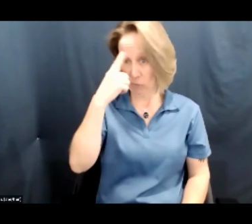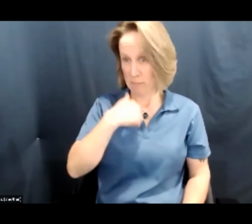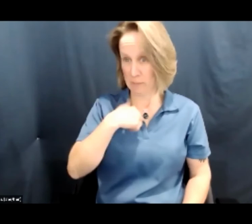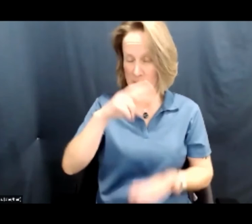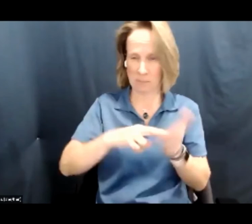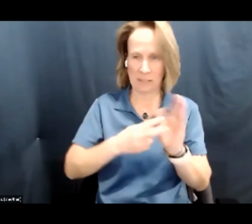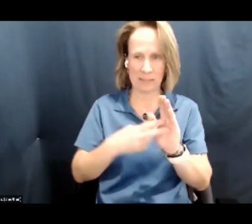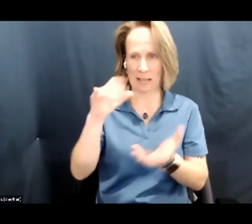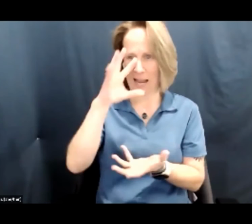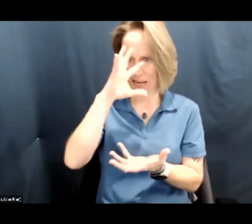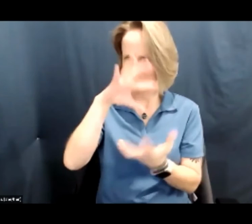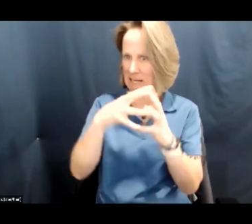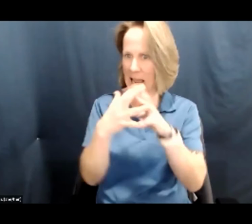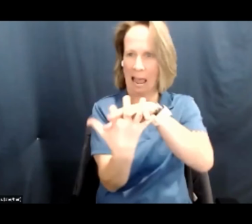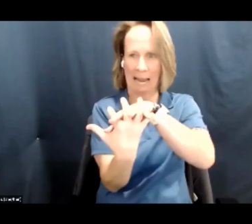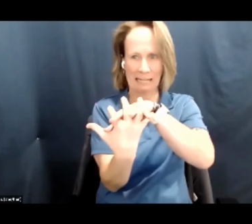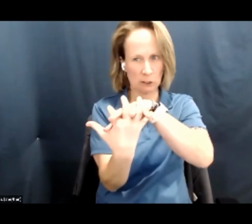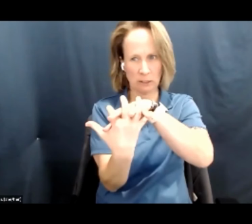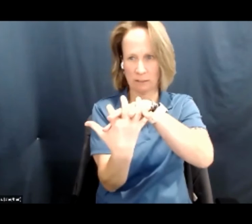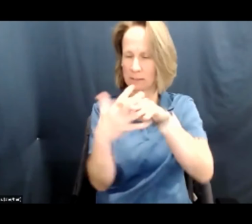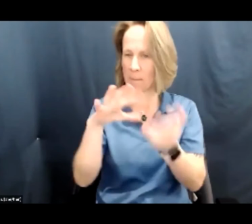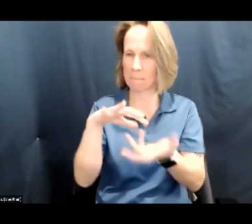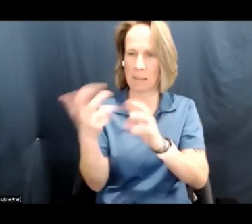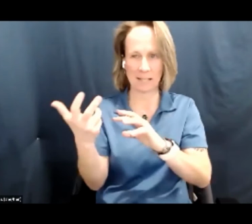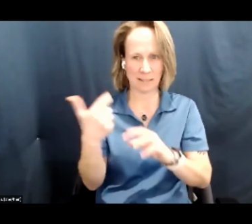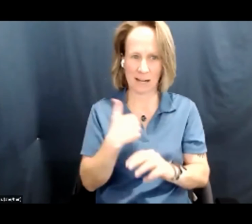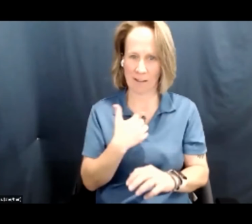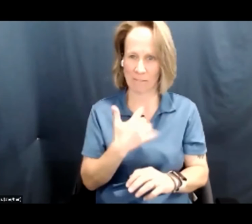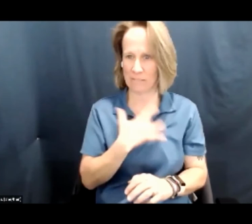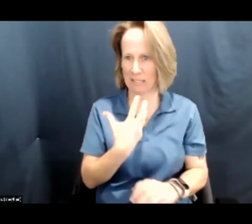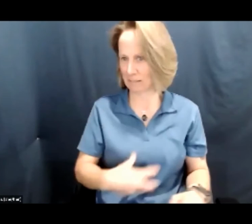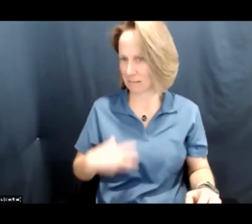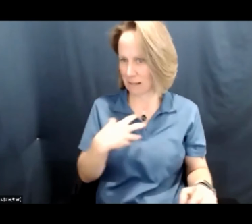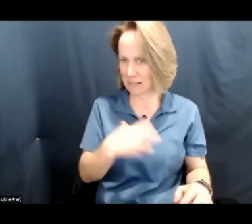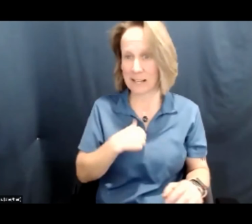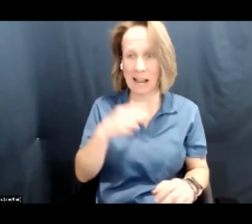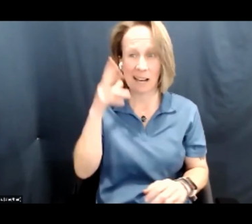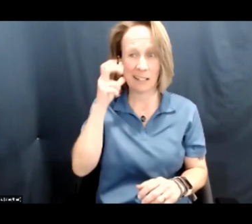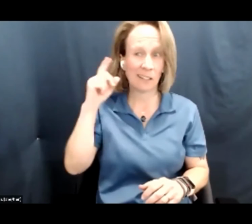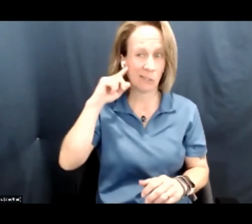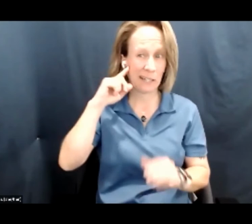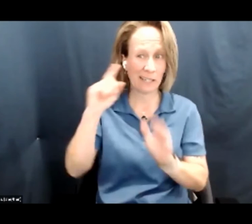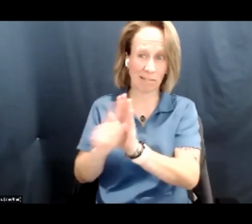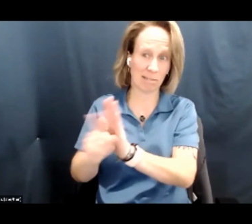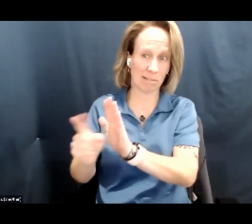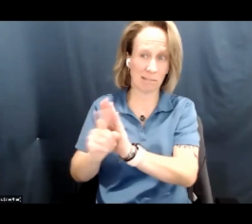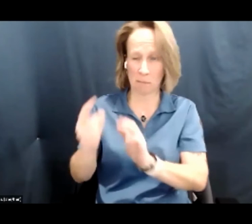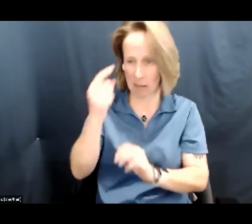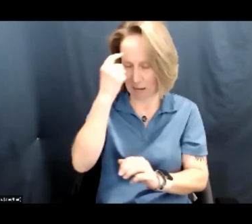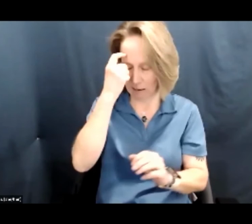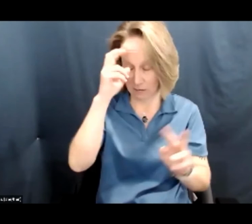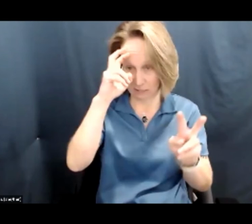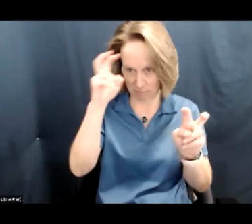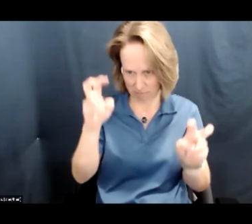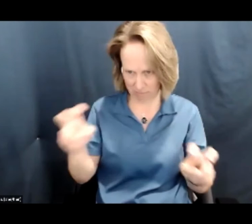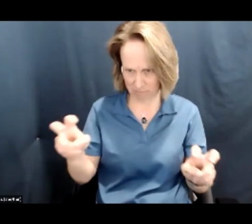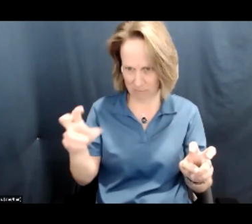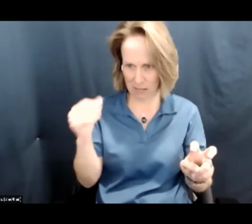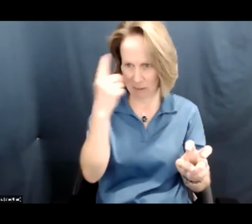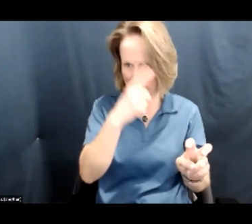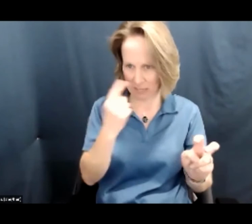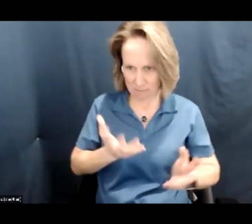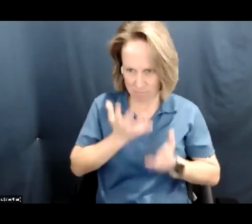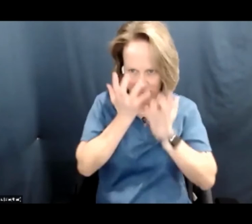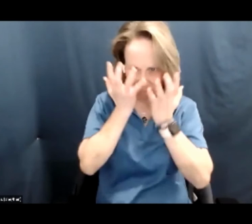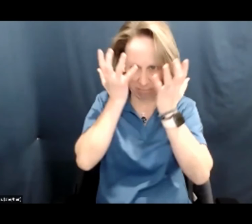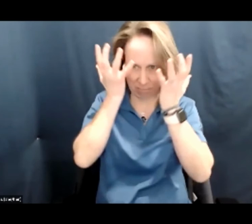tangled and I feel disgusting in my skin. I hear the ringing in my ears, my head won't stop buzzing, and my face burns with embarrassment because